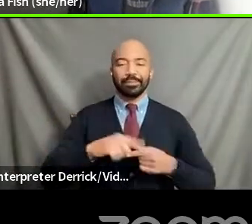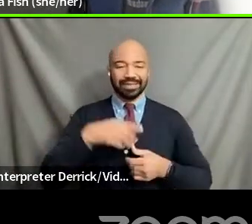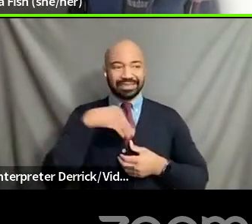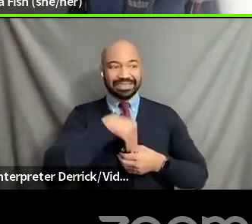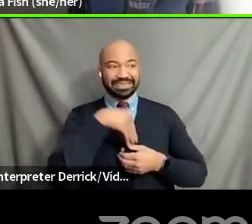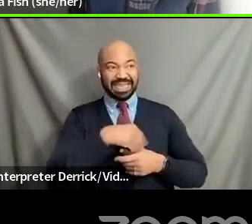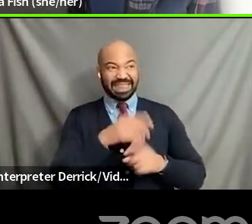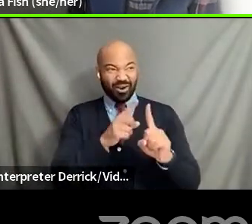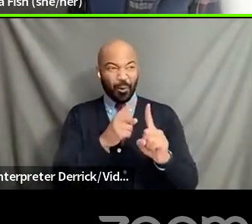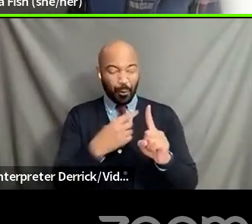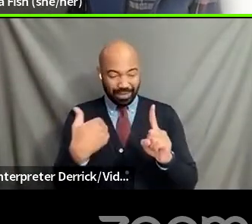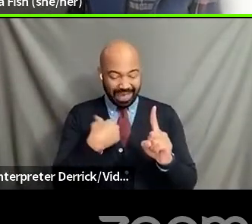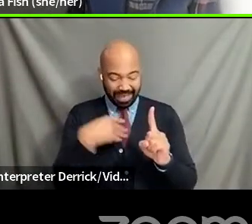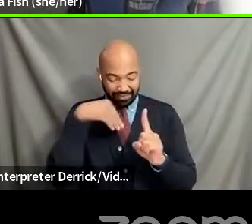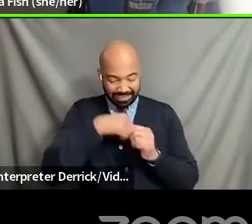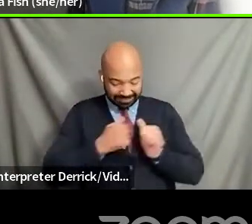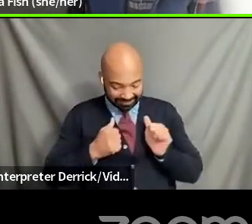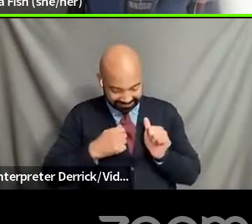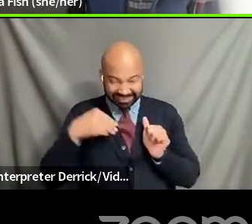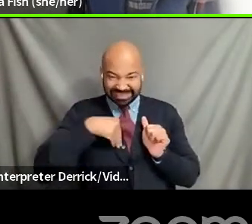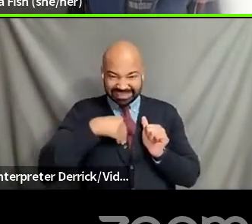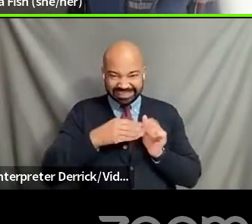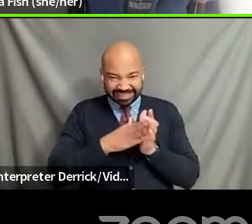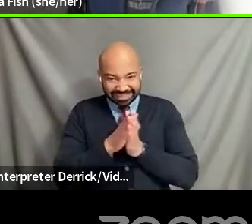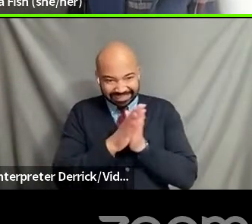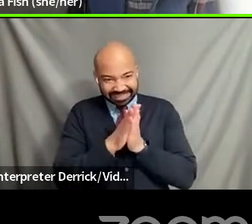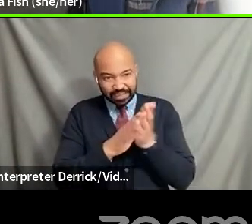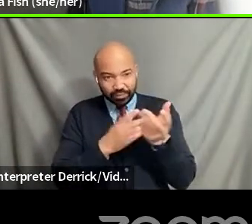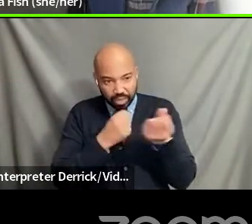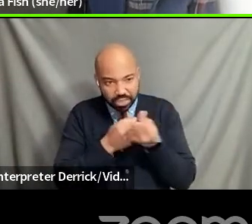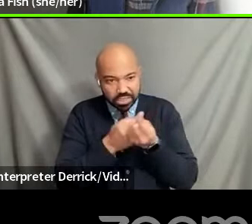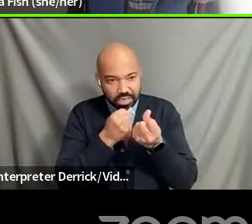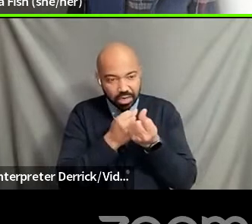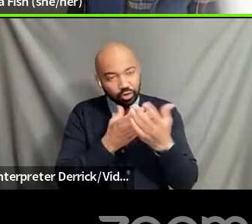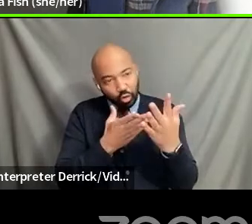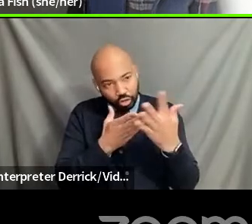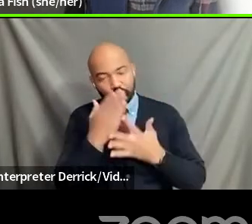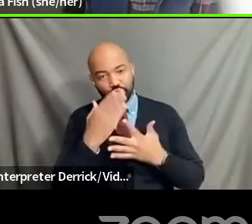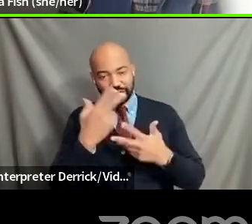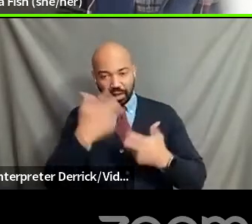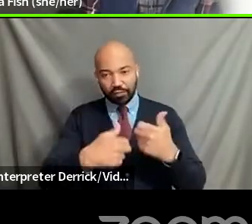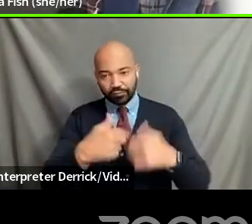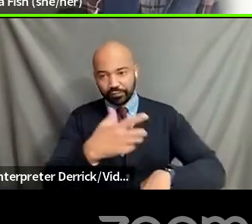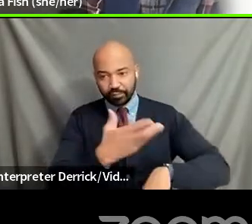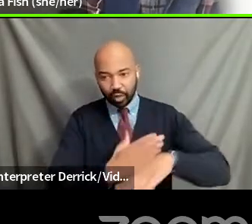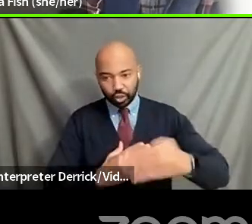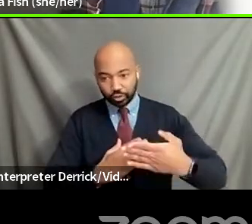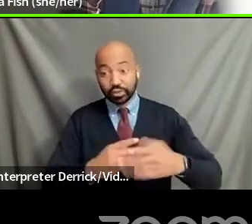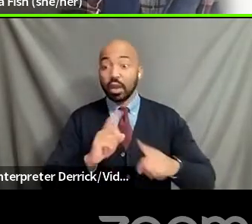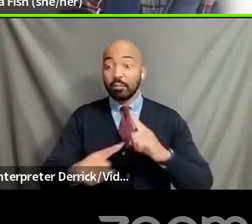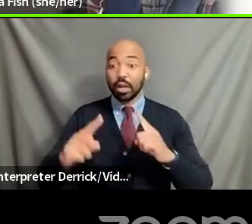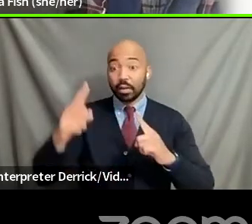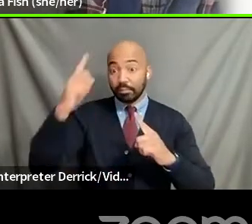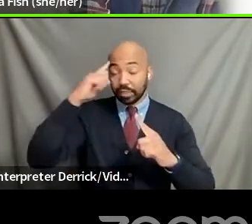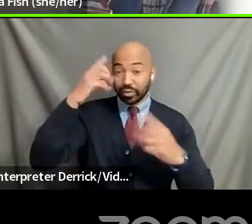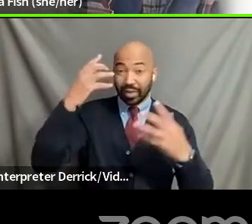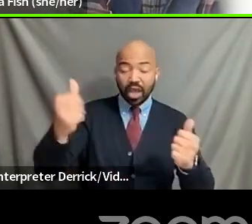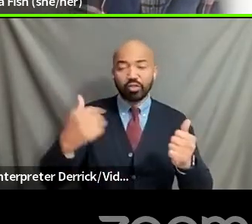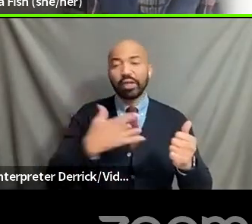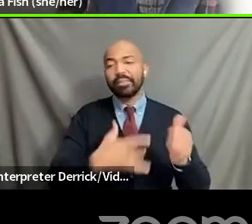those hard spots. I think the other thing that's really helped me was, I know mental health is being destigmatized, and it's really great